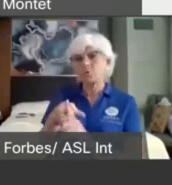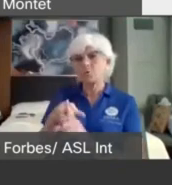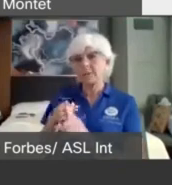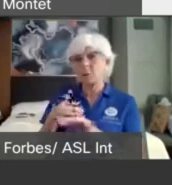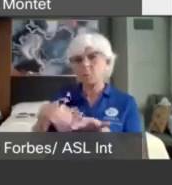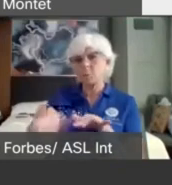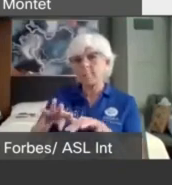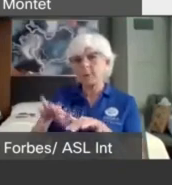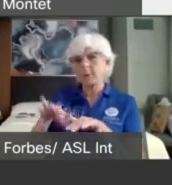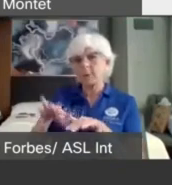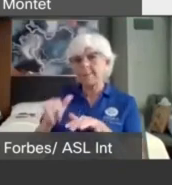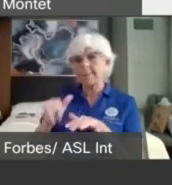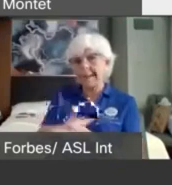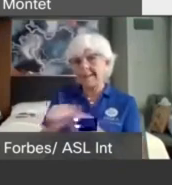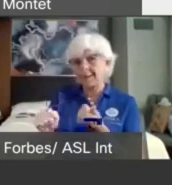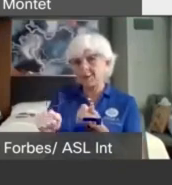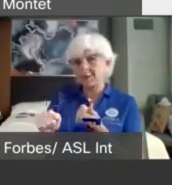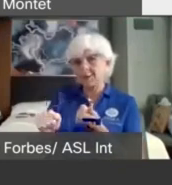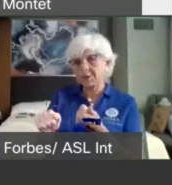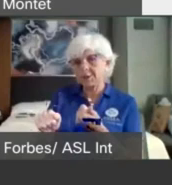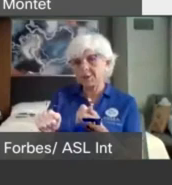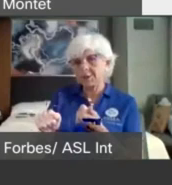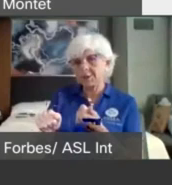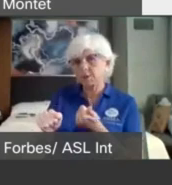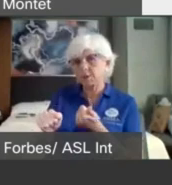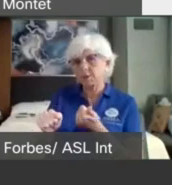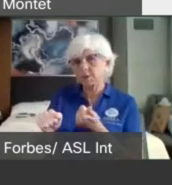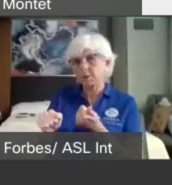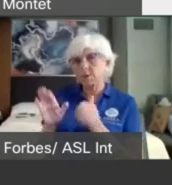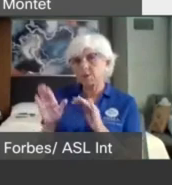guess they're saying SBA, Sushil,